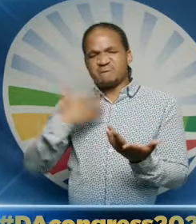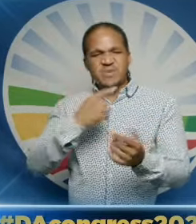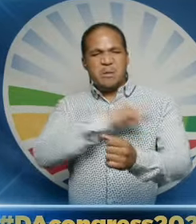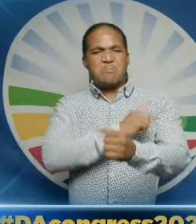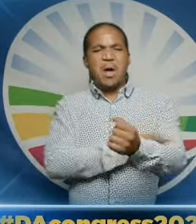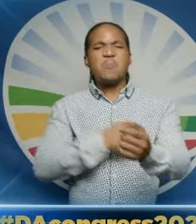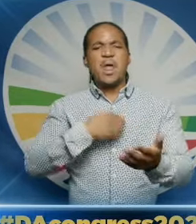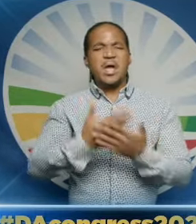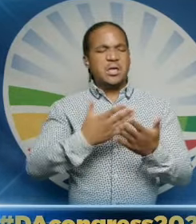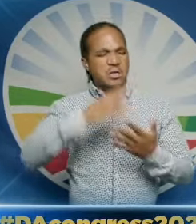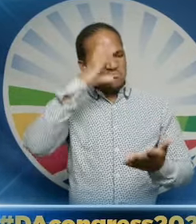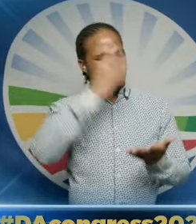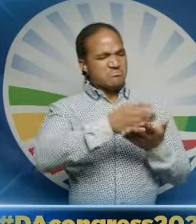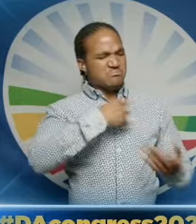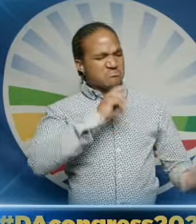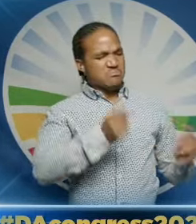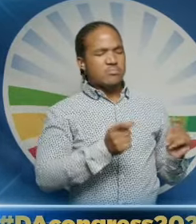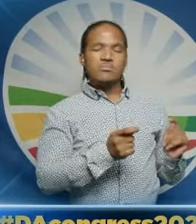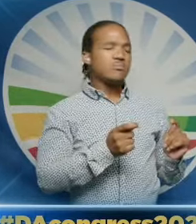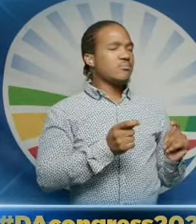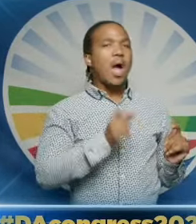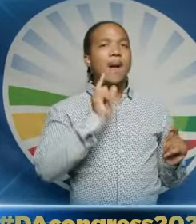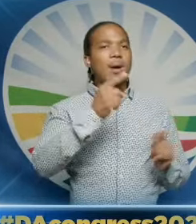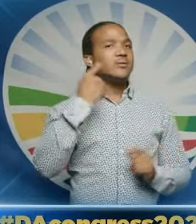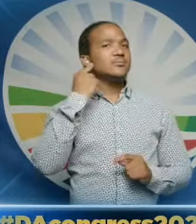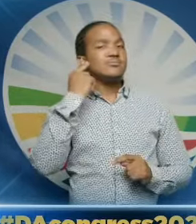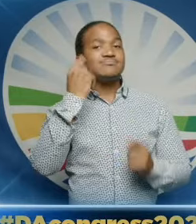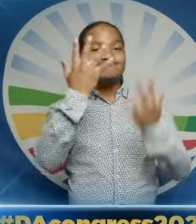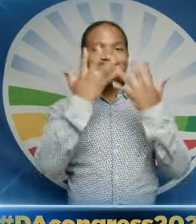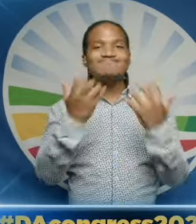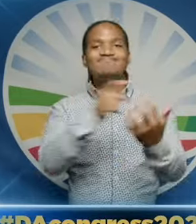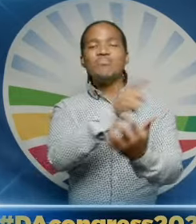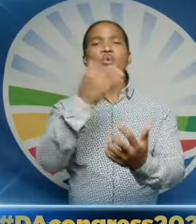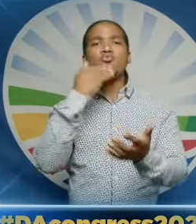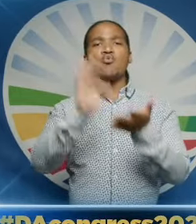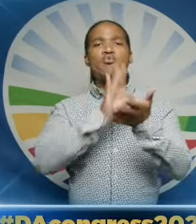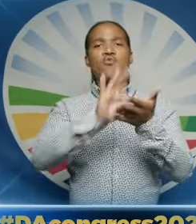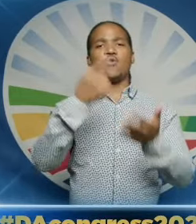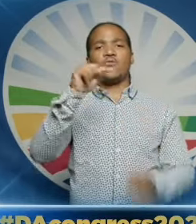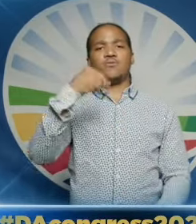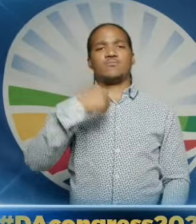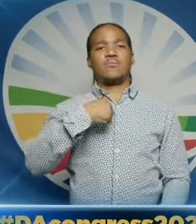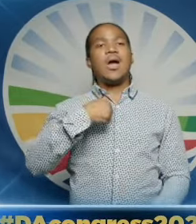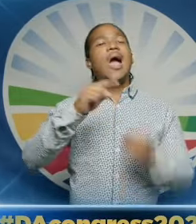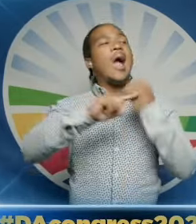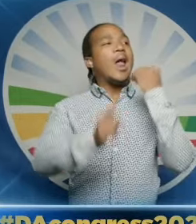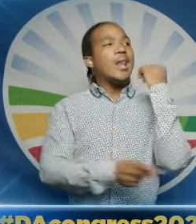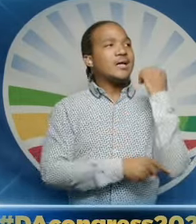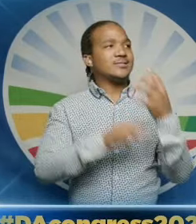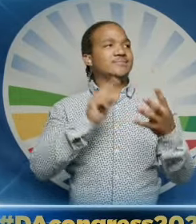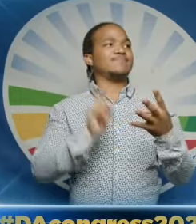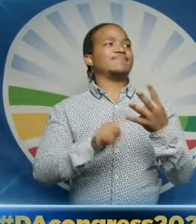you listen to the people that have elected you in. And lastly, you must get your mandate from the